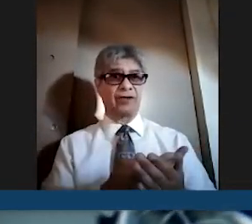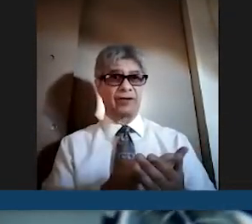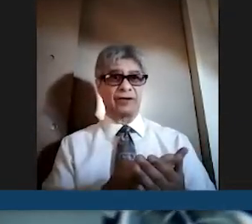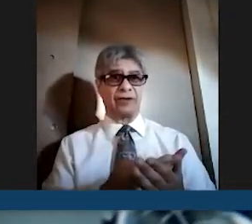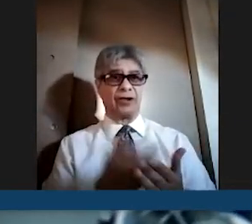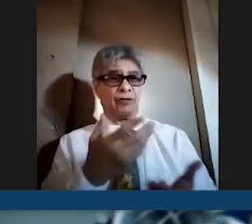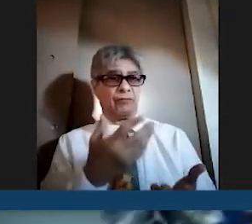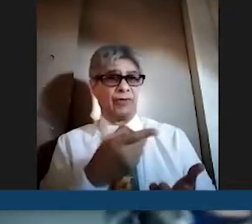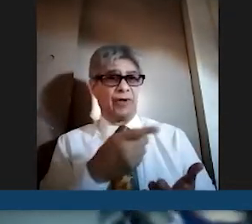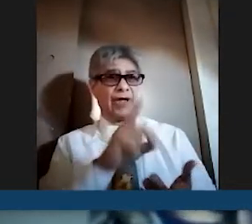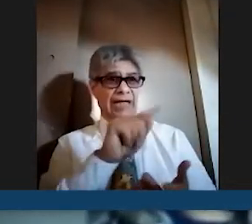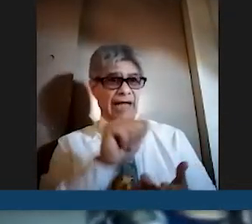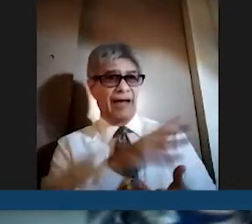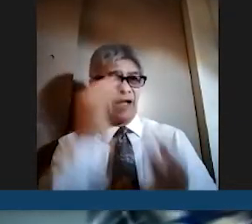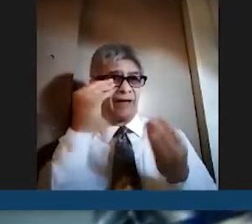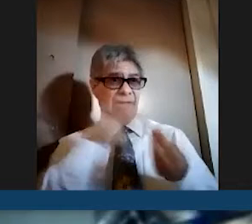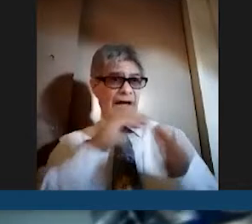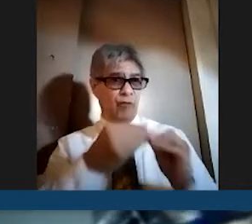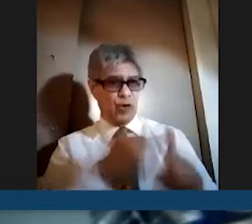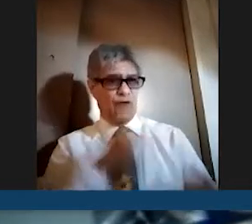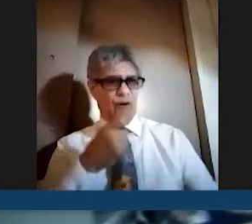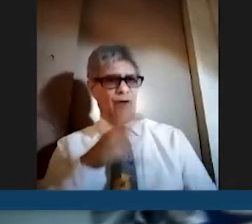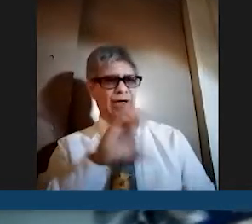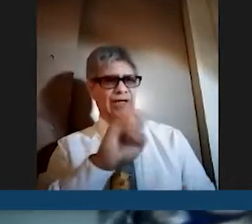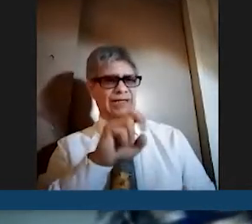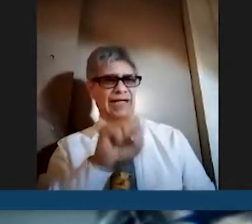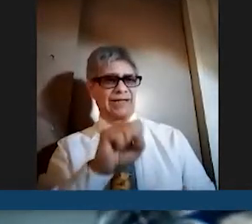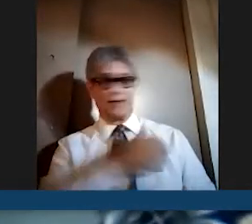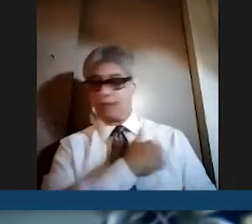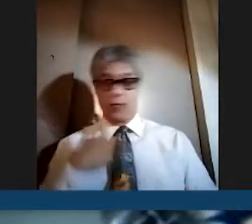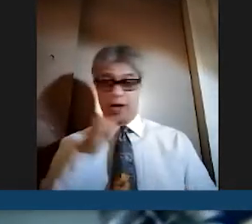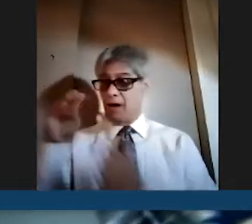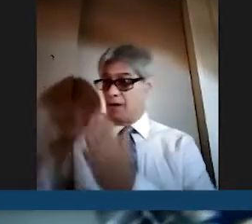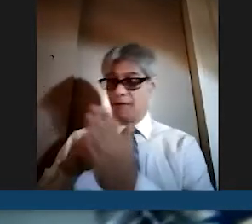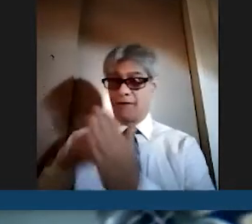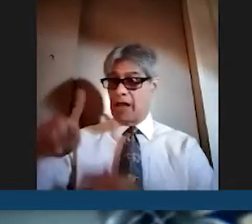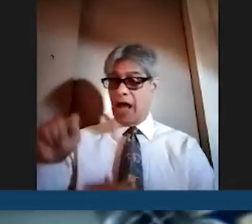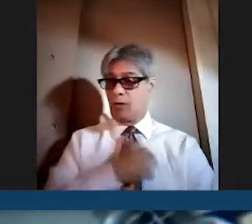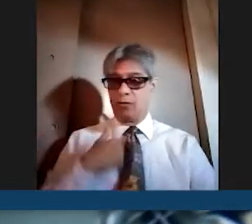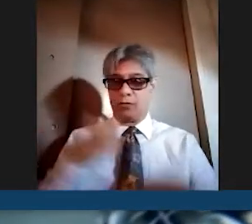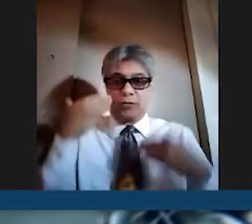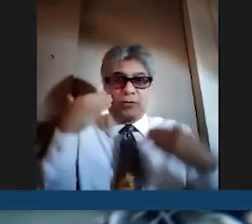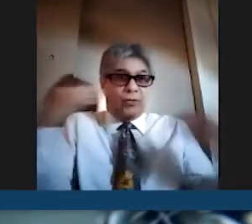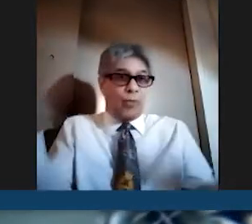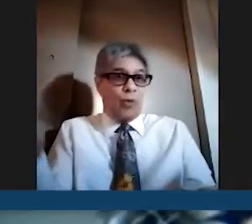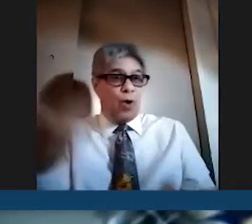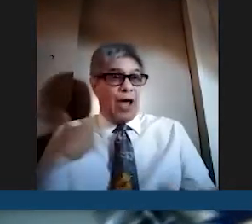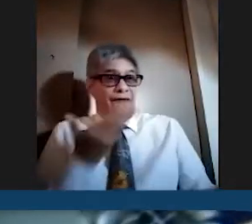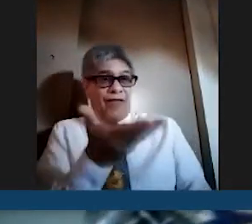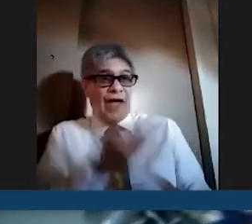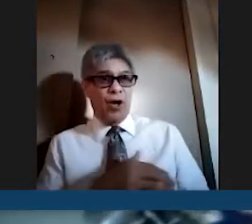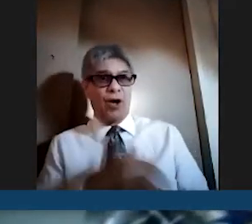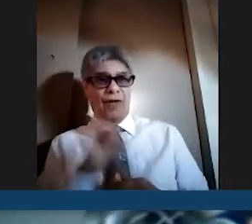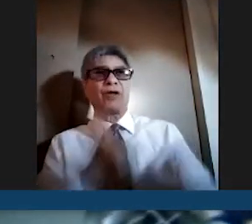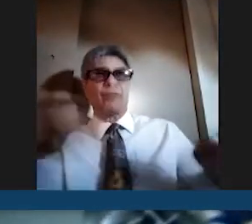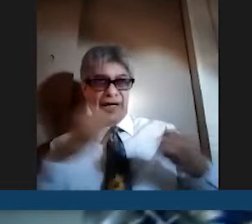numbers that are in the census. So if we don't fill that out, they'll never know that we're there. So that was a big effort that I was